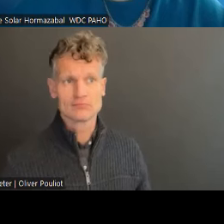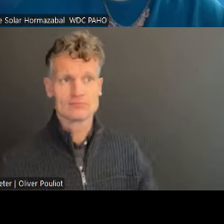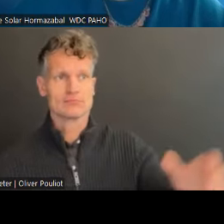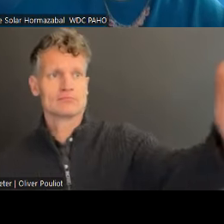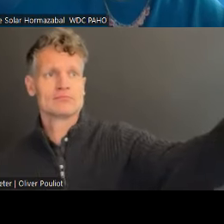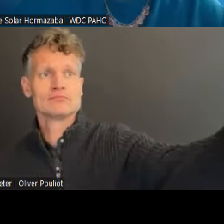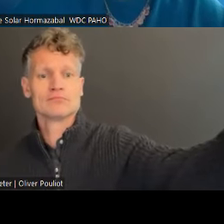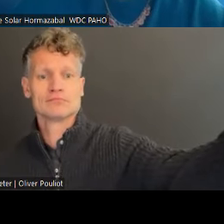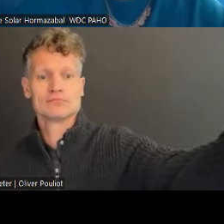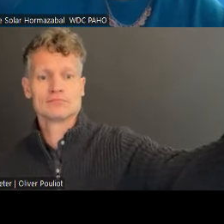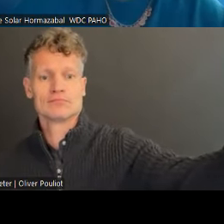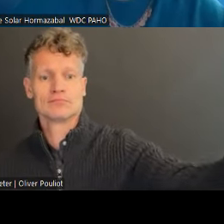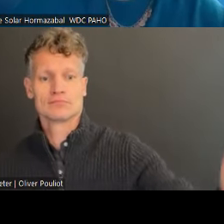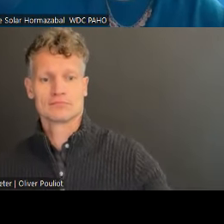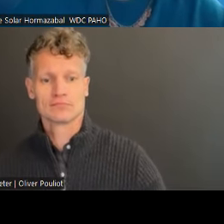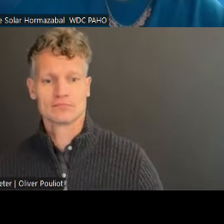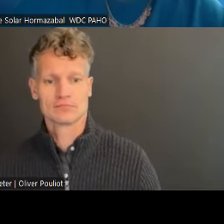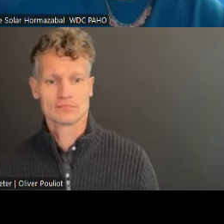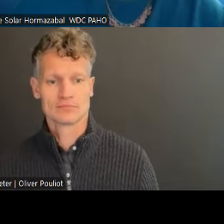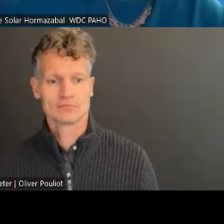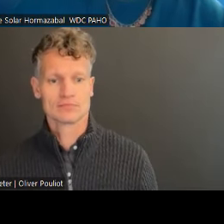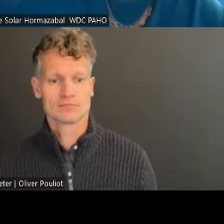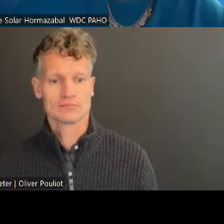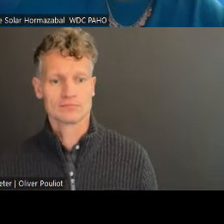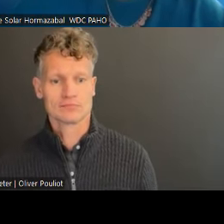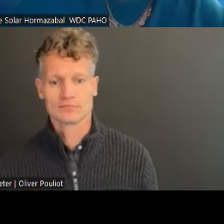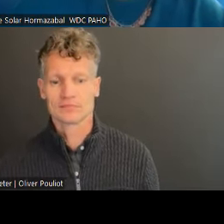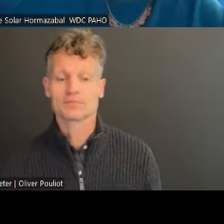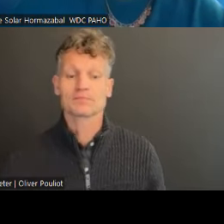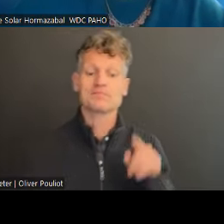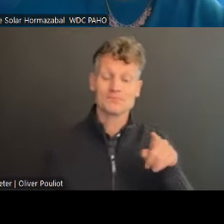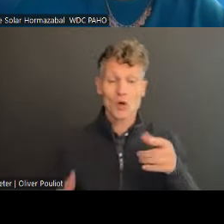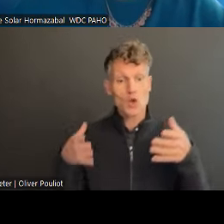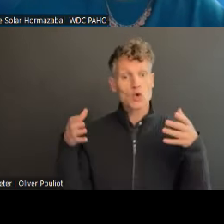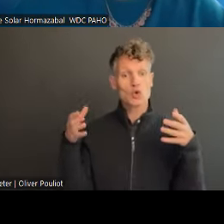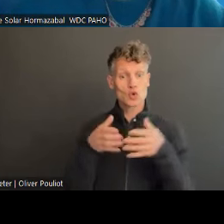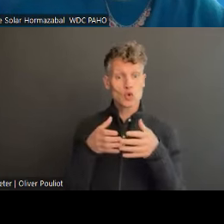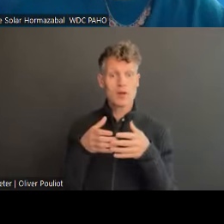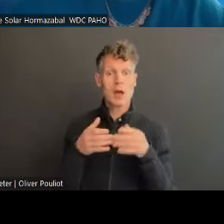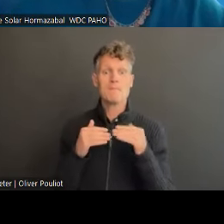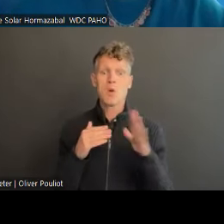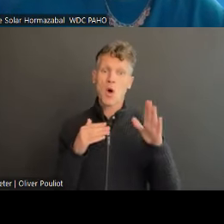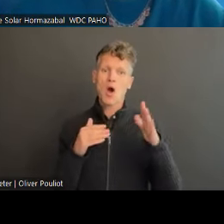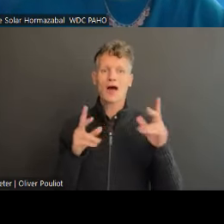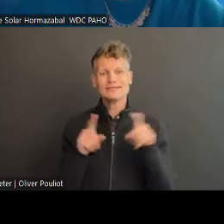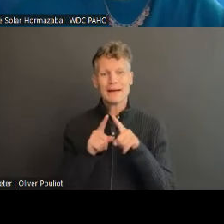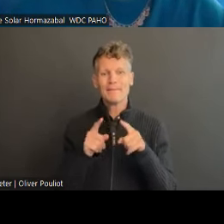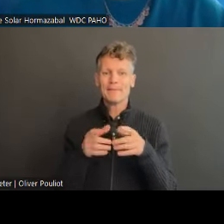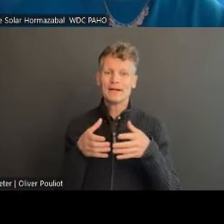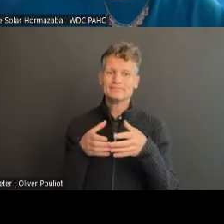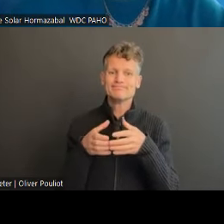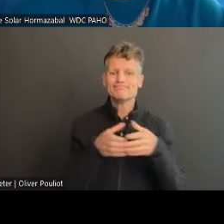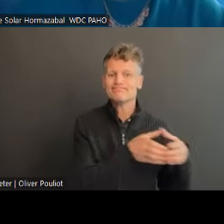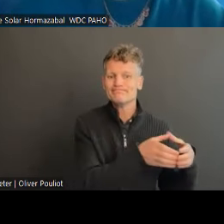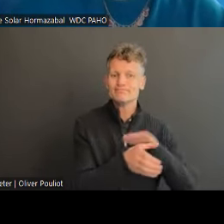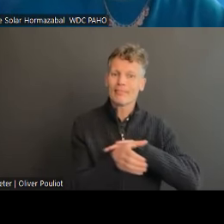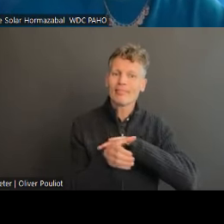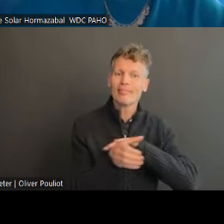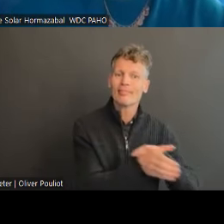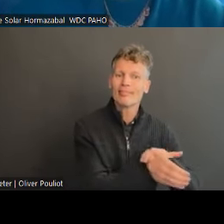groups vulnerabilidad that have a efectivamente higher accedan a los vulnerability recursos, a los situation, servicios that they y a una have the mejor same calidad de vida y access to